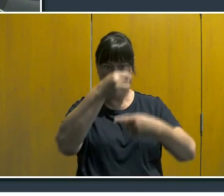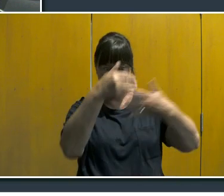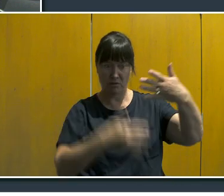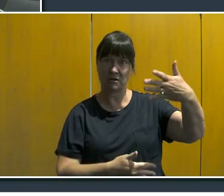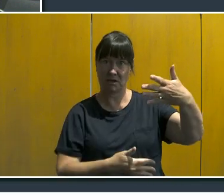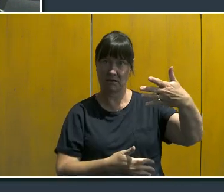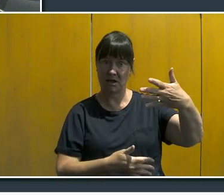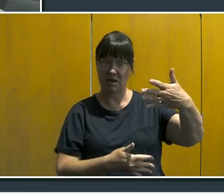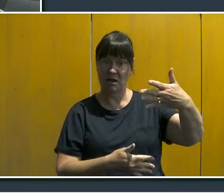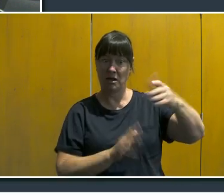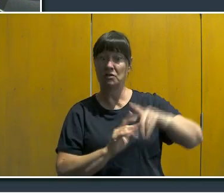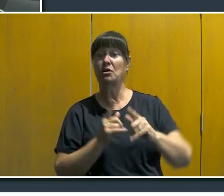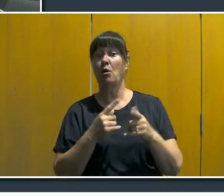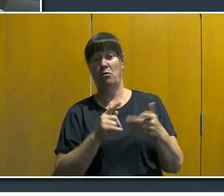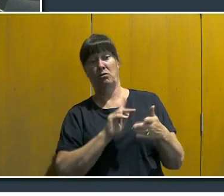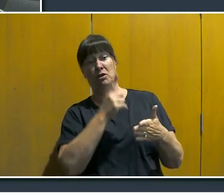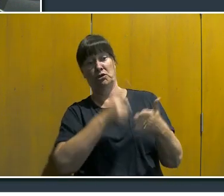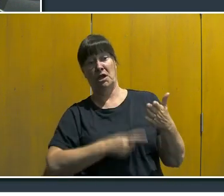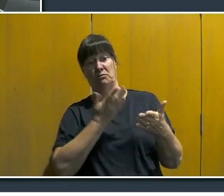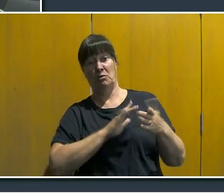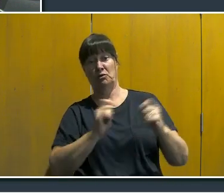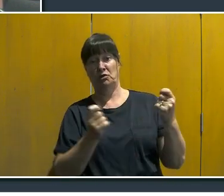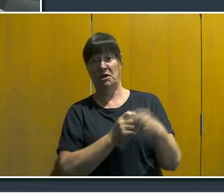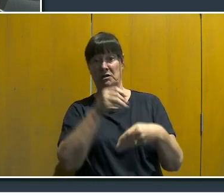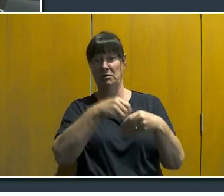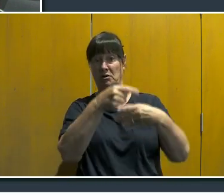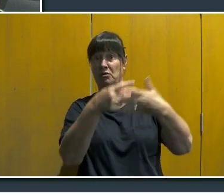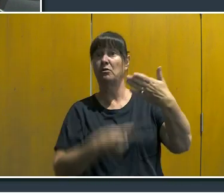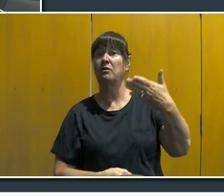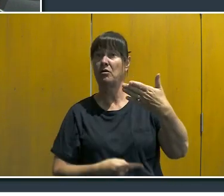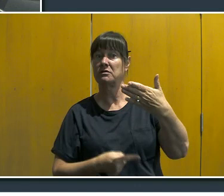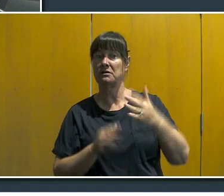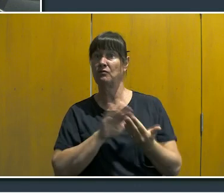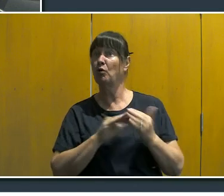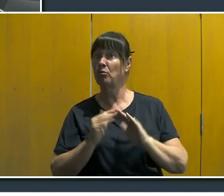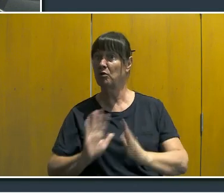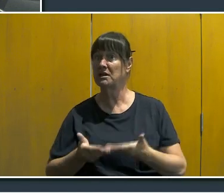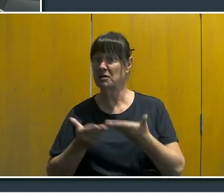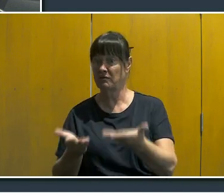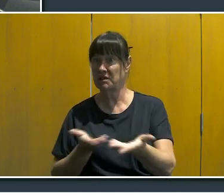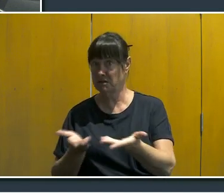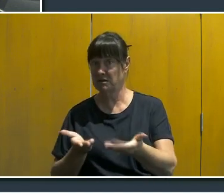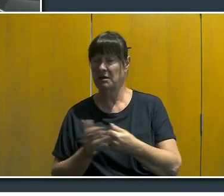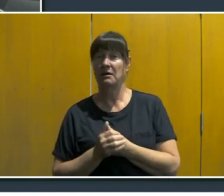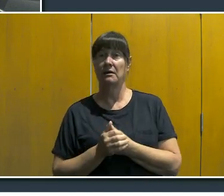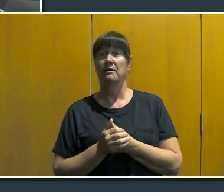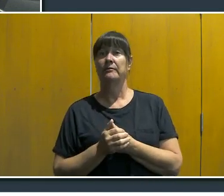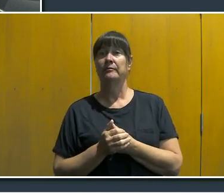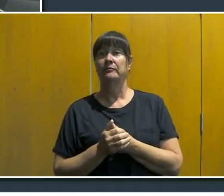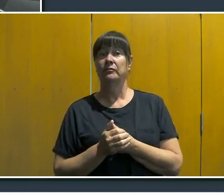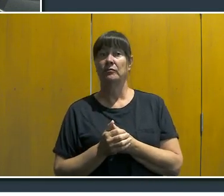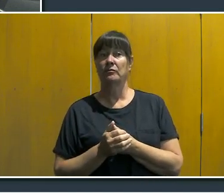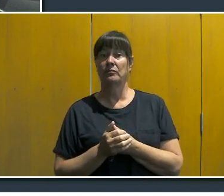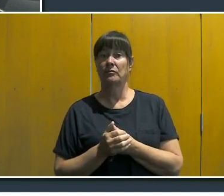proportion of the charge we are proposing to change are those kind of community good assets, and the specific ones that people consider to